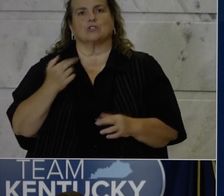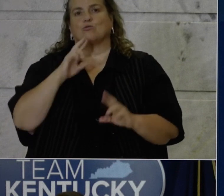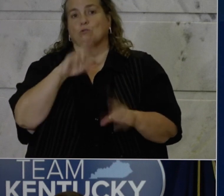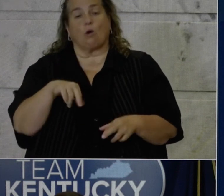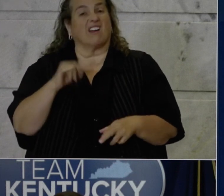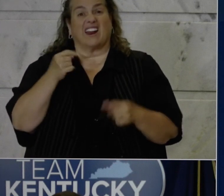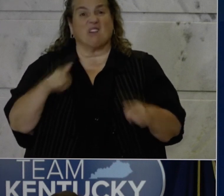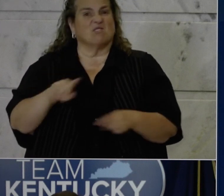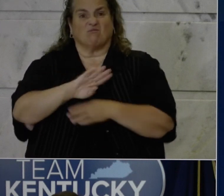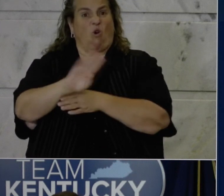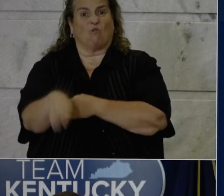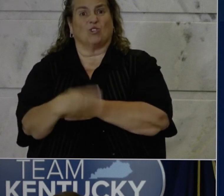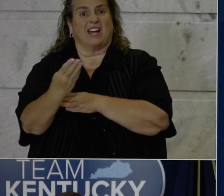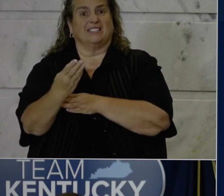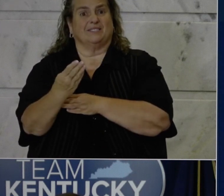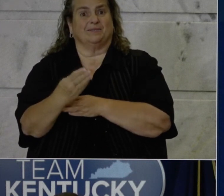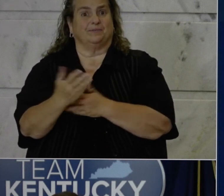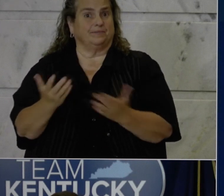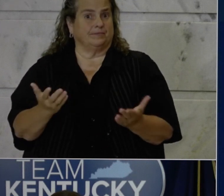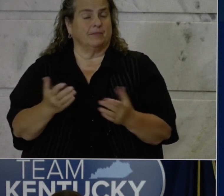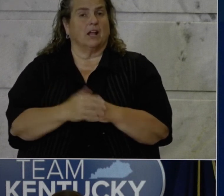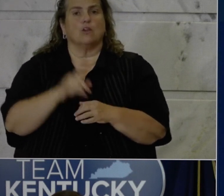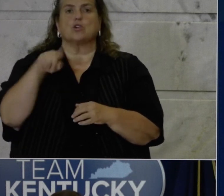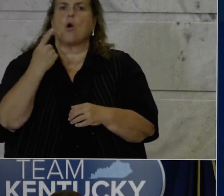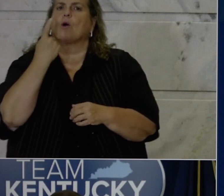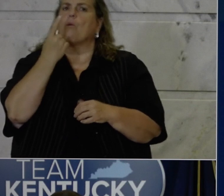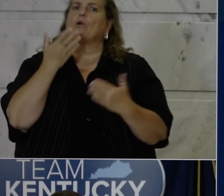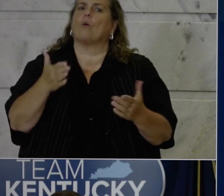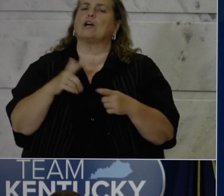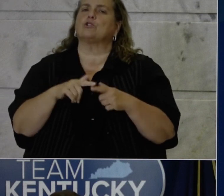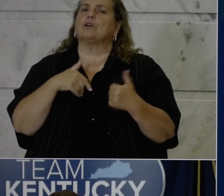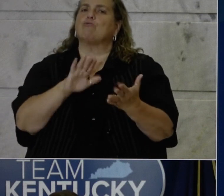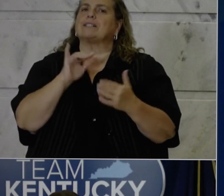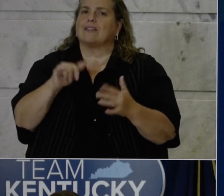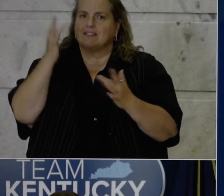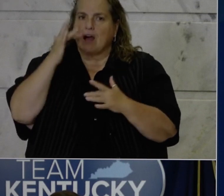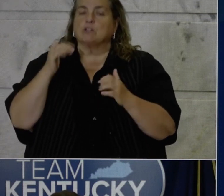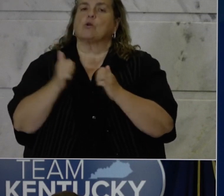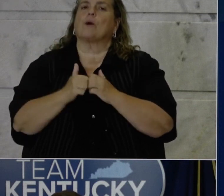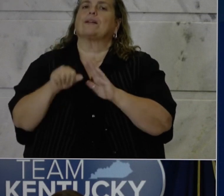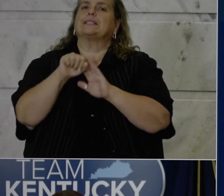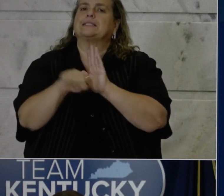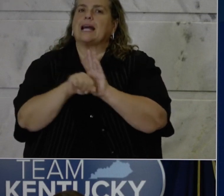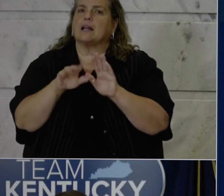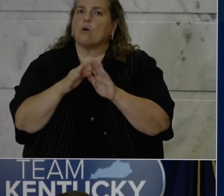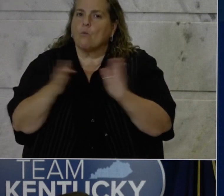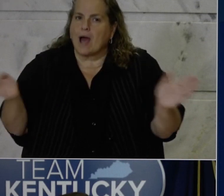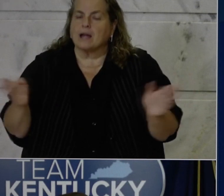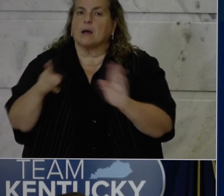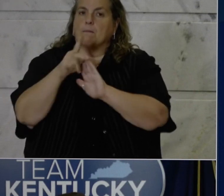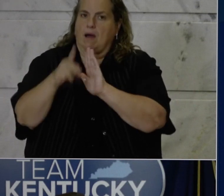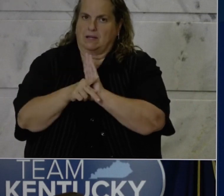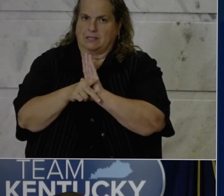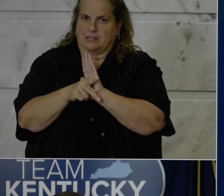announced the second, again, we've heard this before, but the second highest total again since the pandemic began.